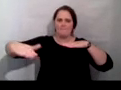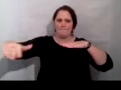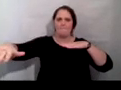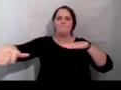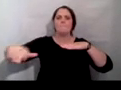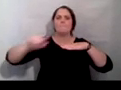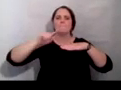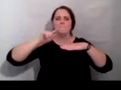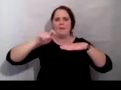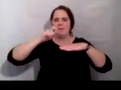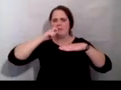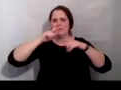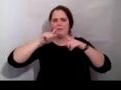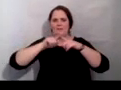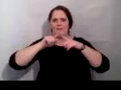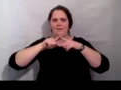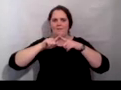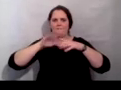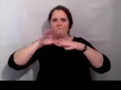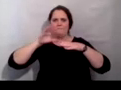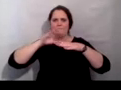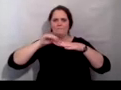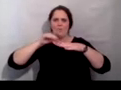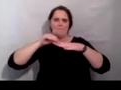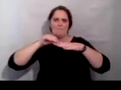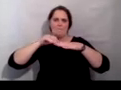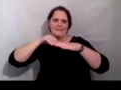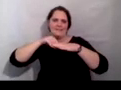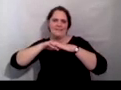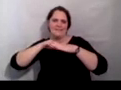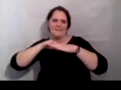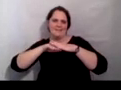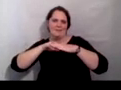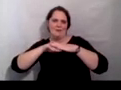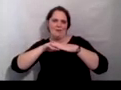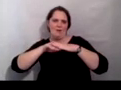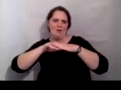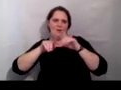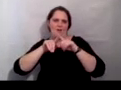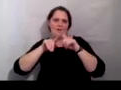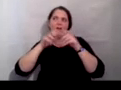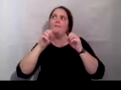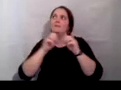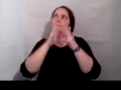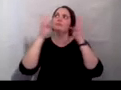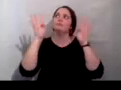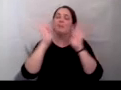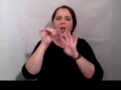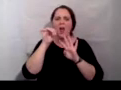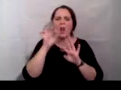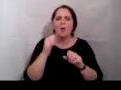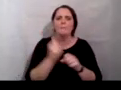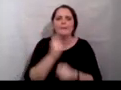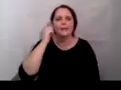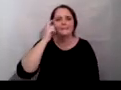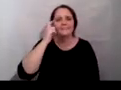landscape from the, you know, inside, and it's kind of, you know, coming out around you.